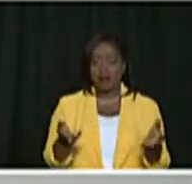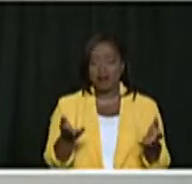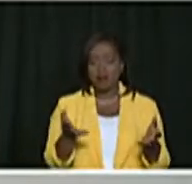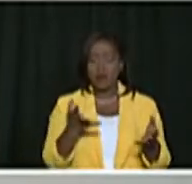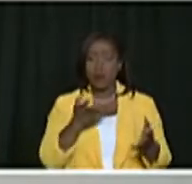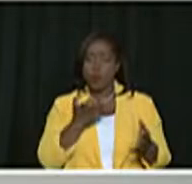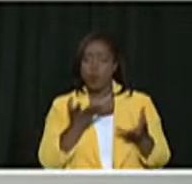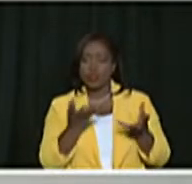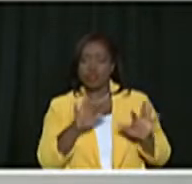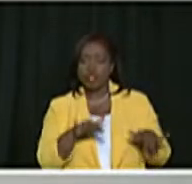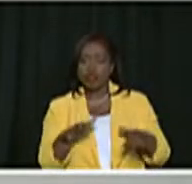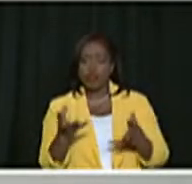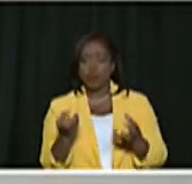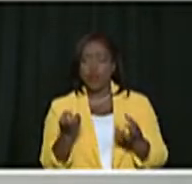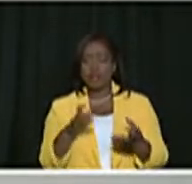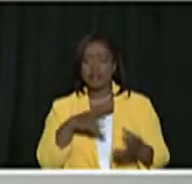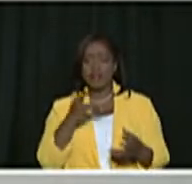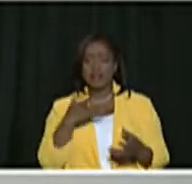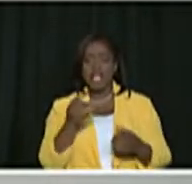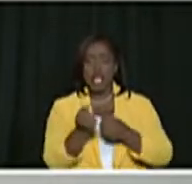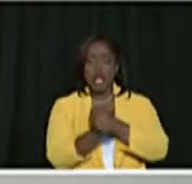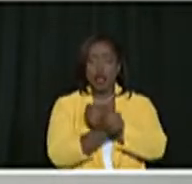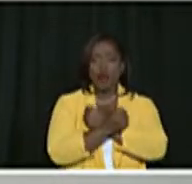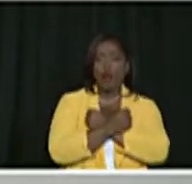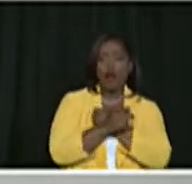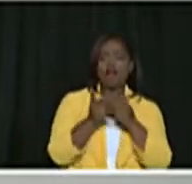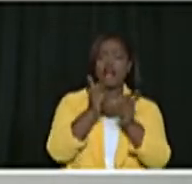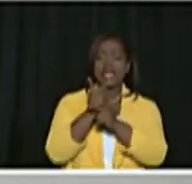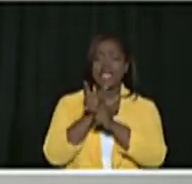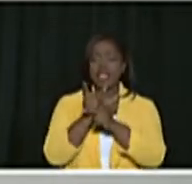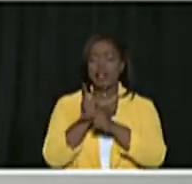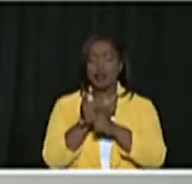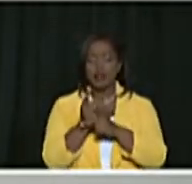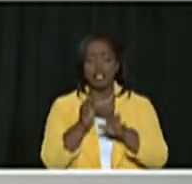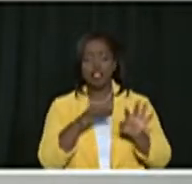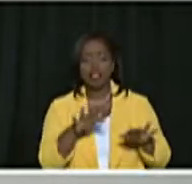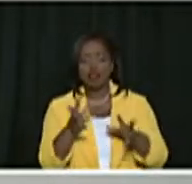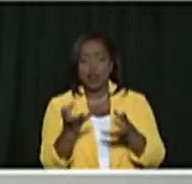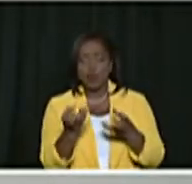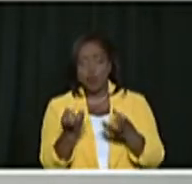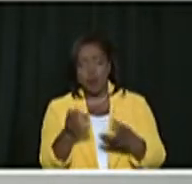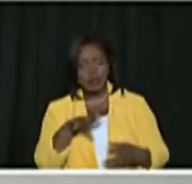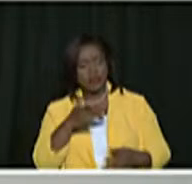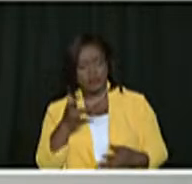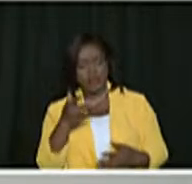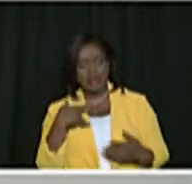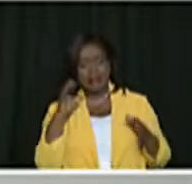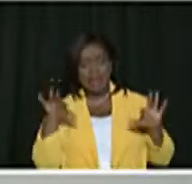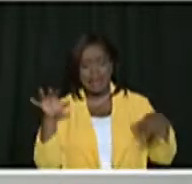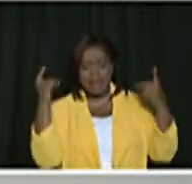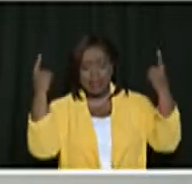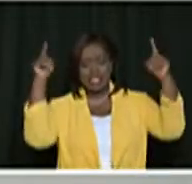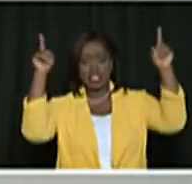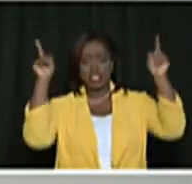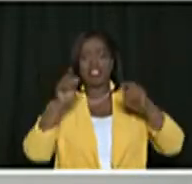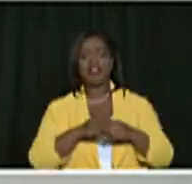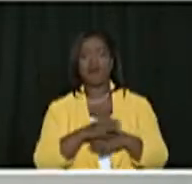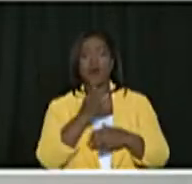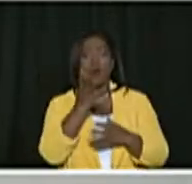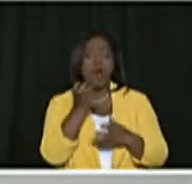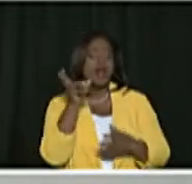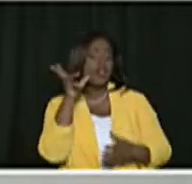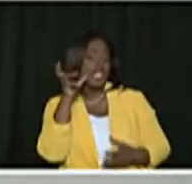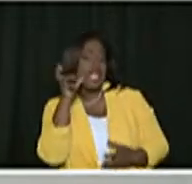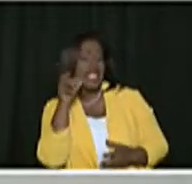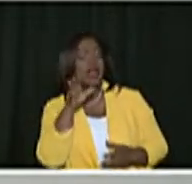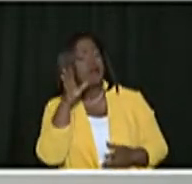want to feel like they can achieve, and there's somebody to say, you know, you made a good effort, you did a good job, you tried,